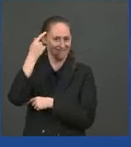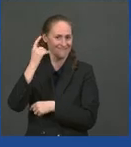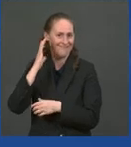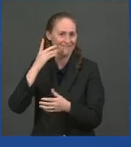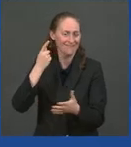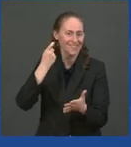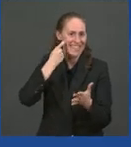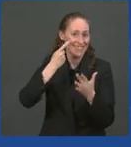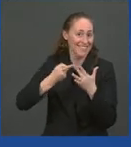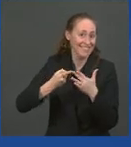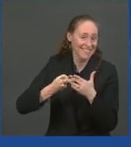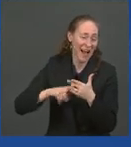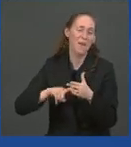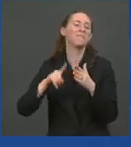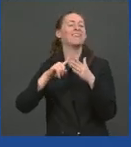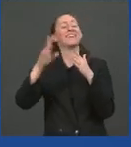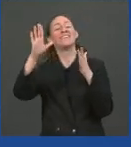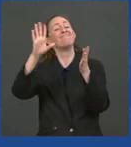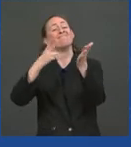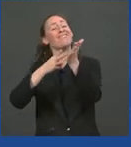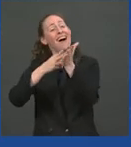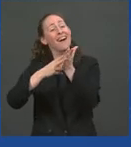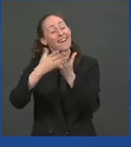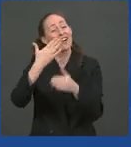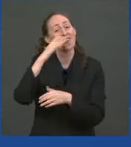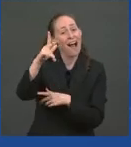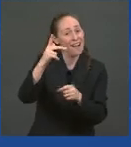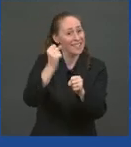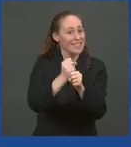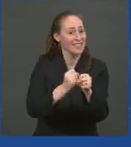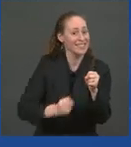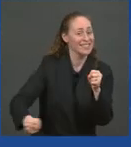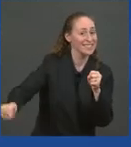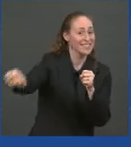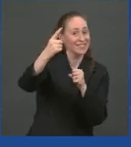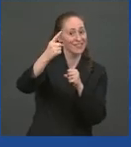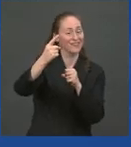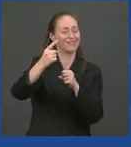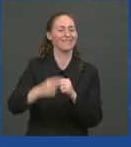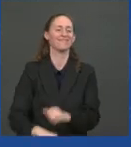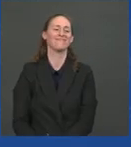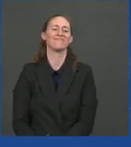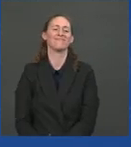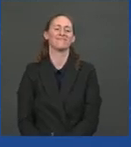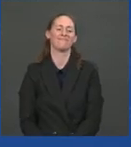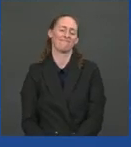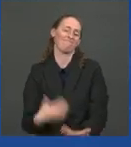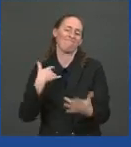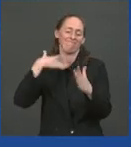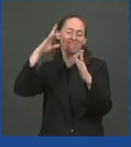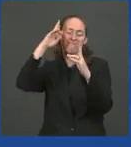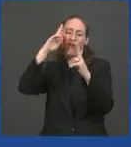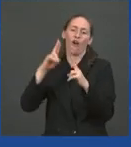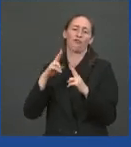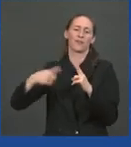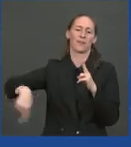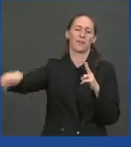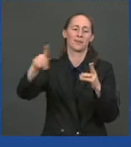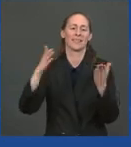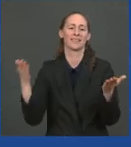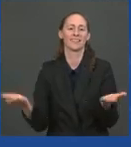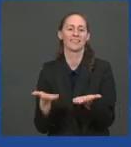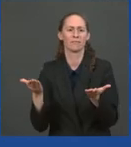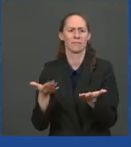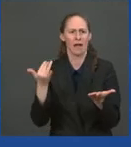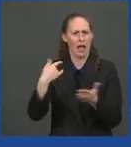aside, best of luck next year, but you all are the best. You're the best, and it's a great honor to have you here. Now, I think I'm supposed to